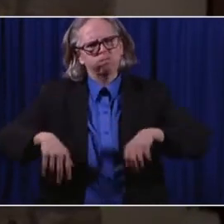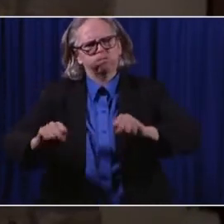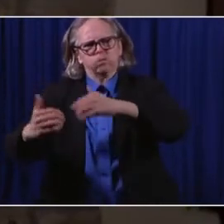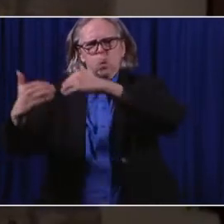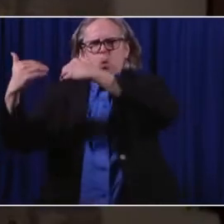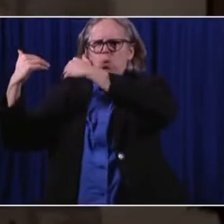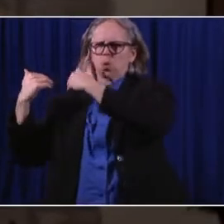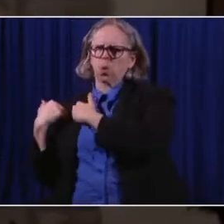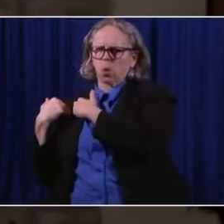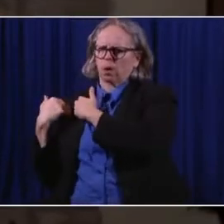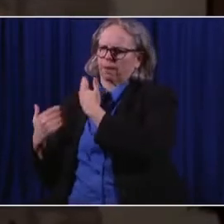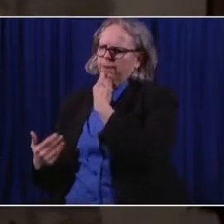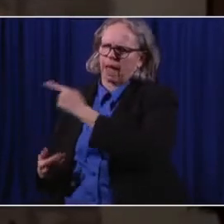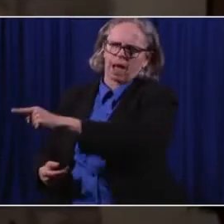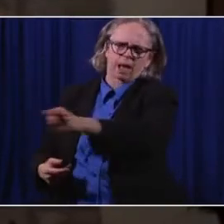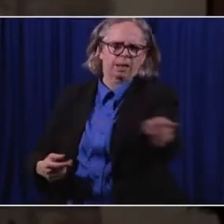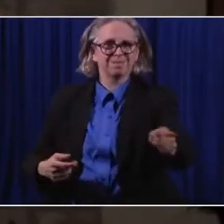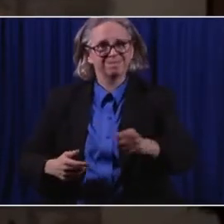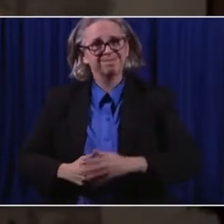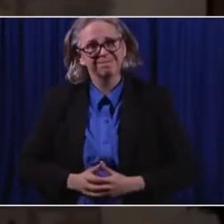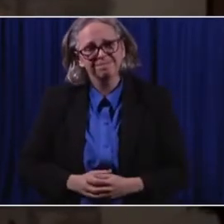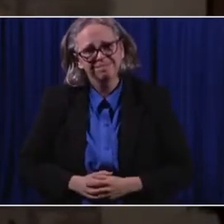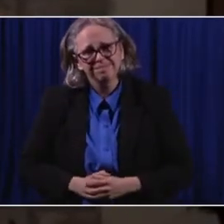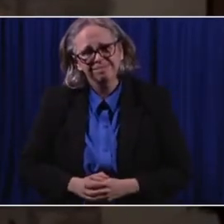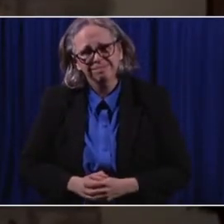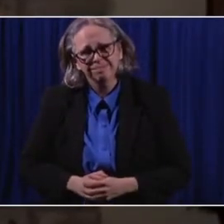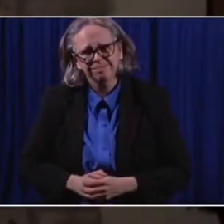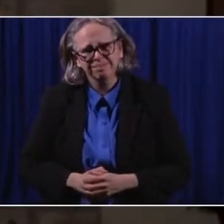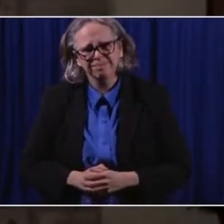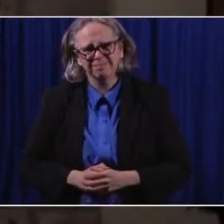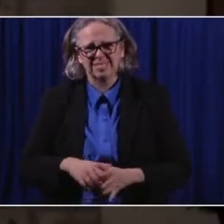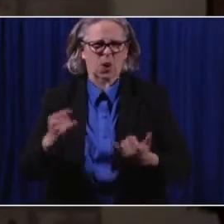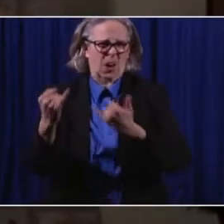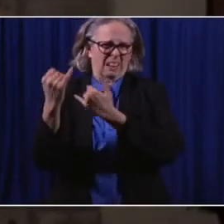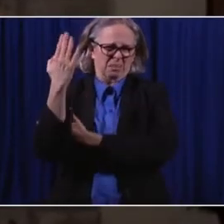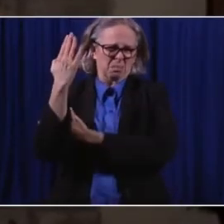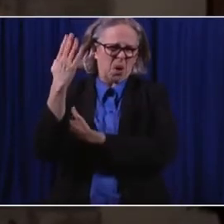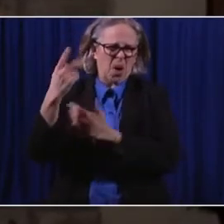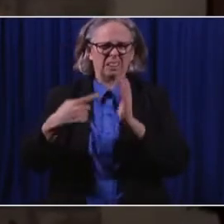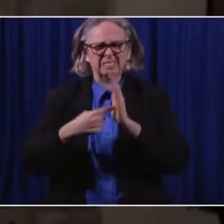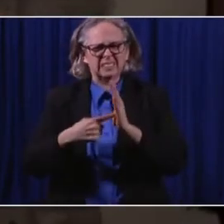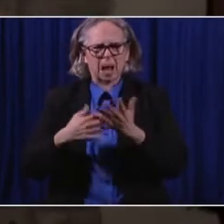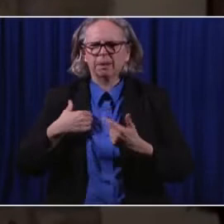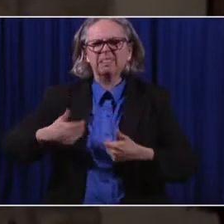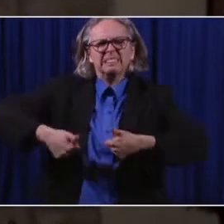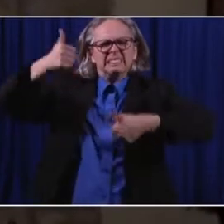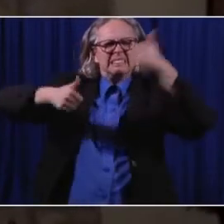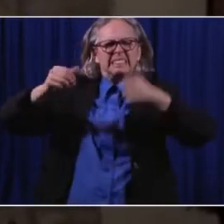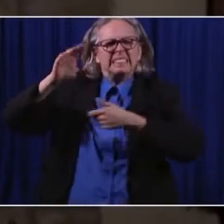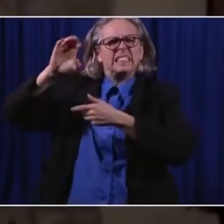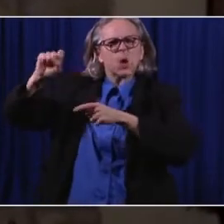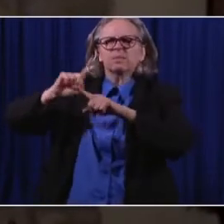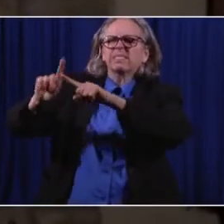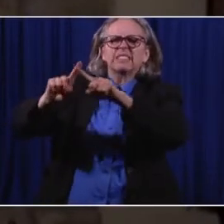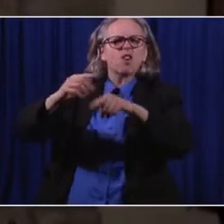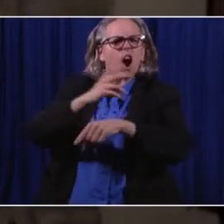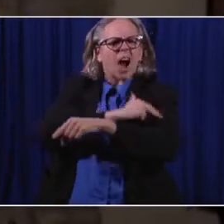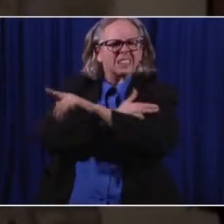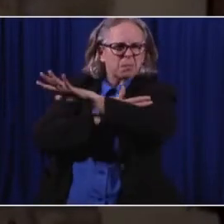So I said we had a good call this morning with the CEOs of our hospitals in the state of Ohio. This has been